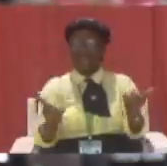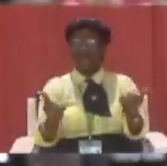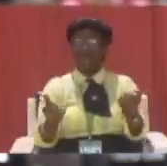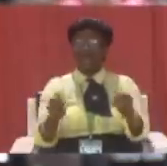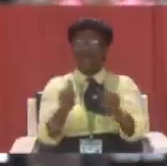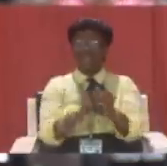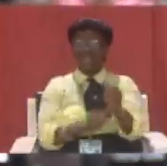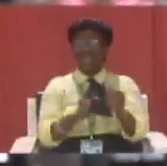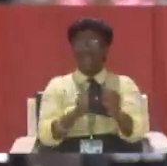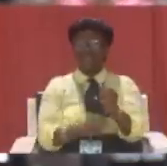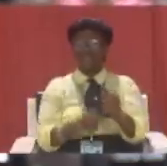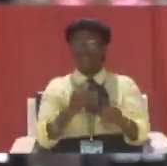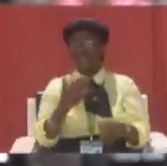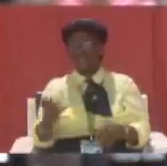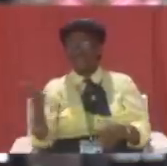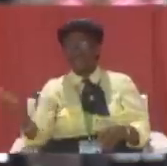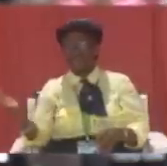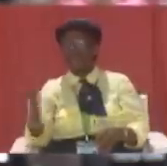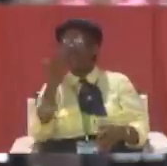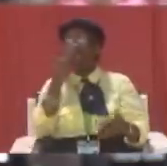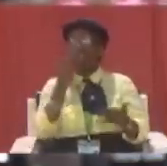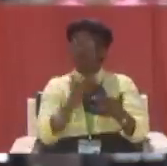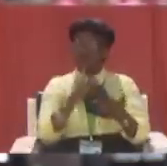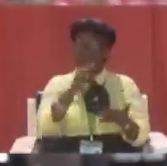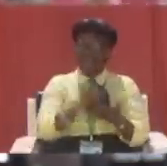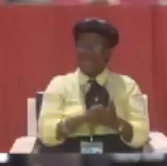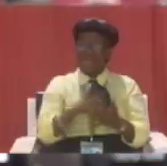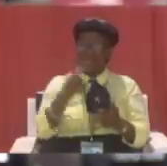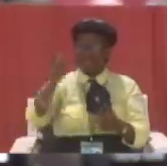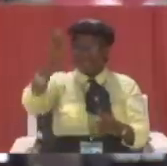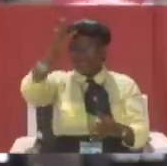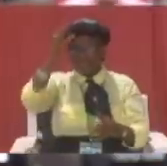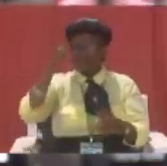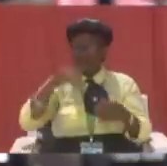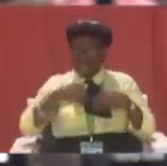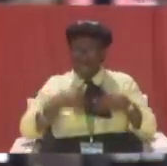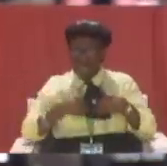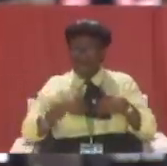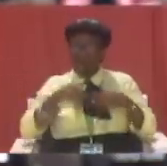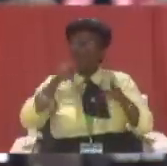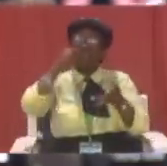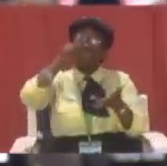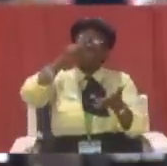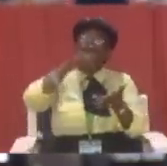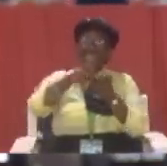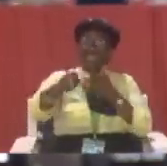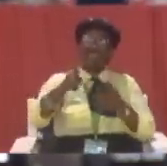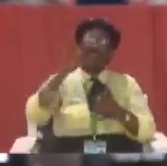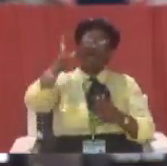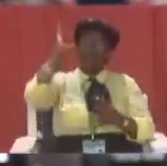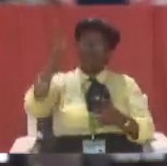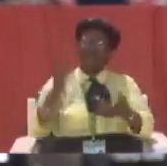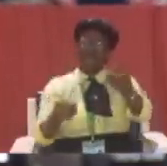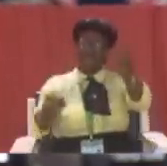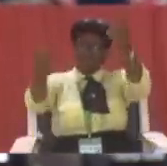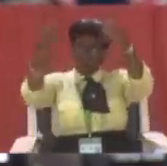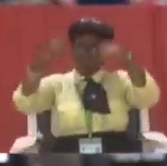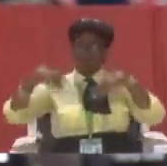Everything good in your life that the devil has killed will come back to life today.